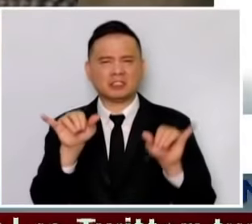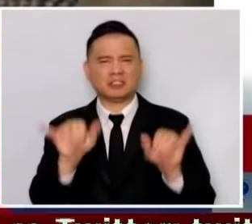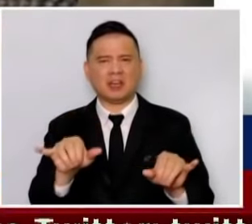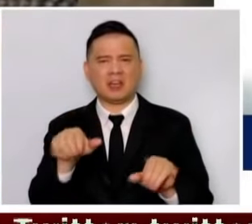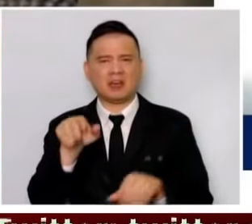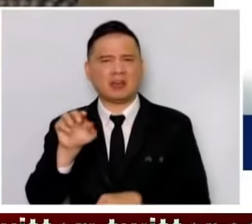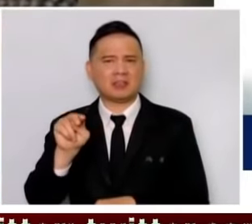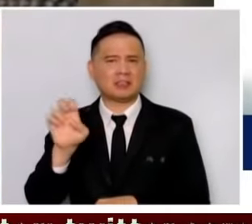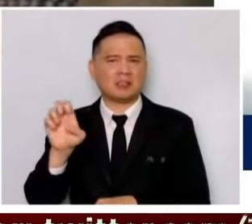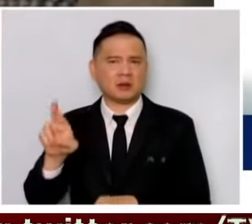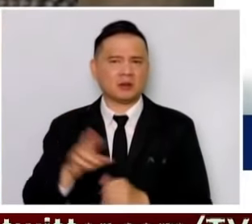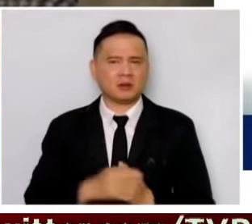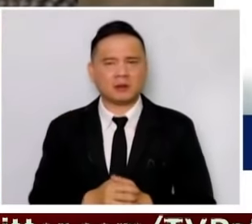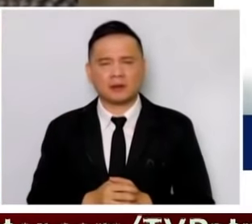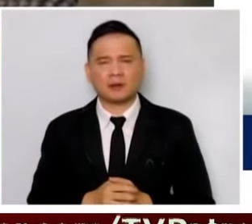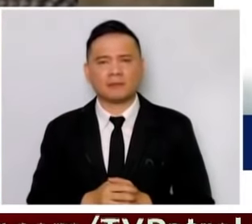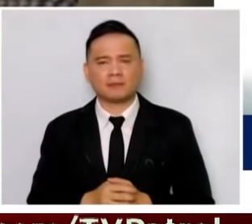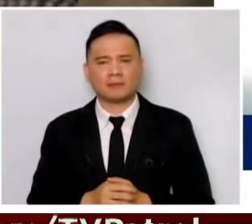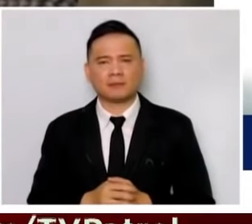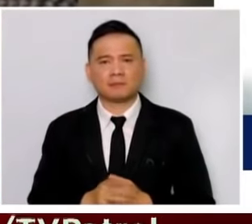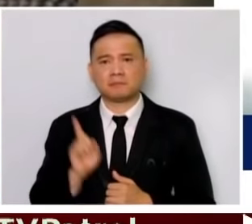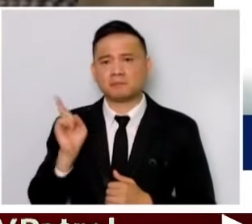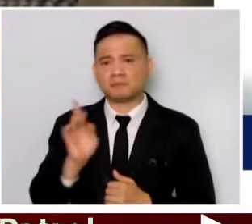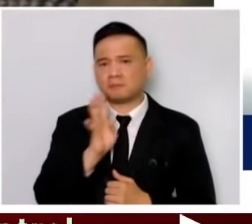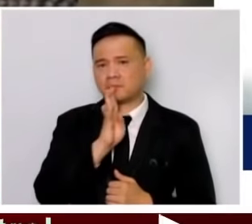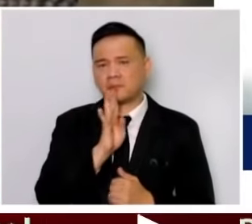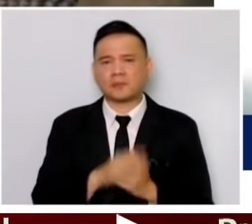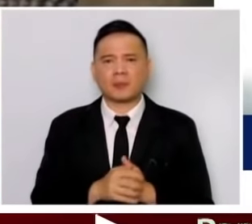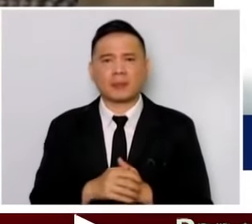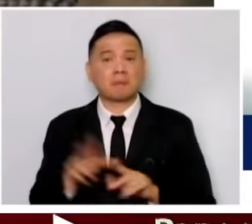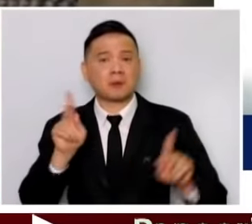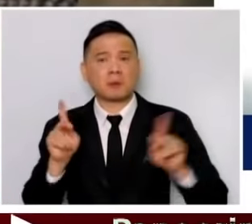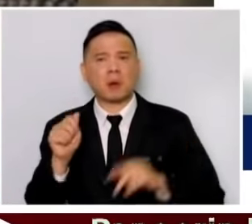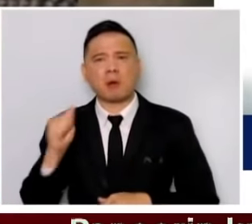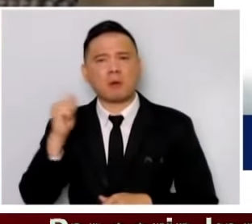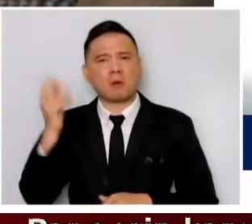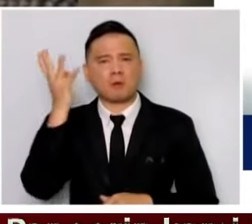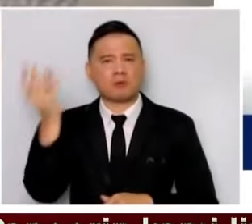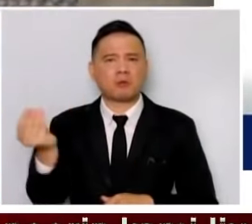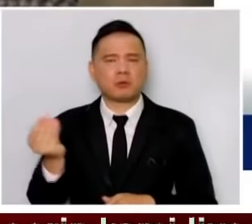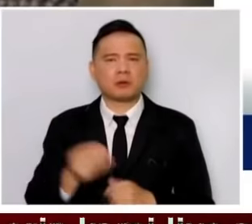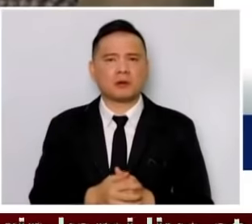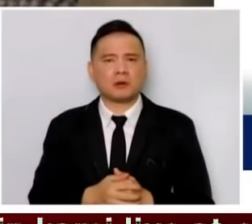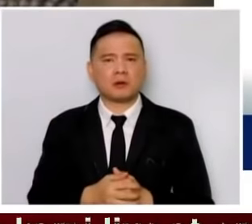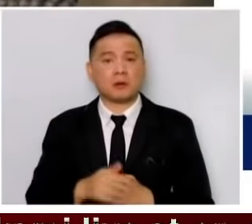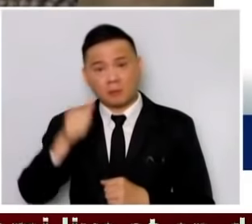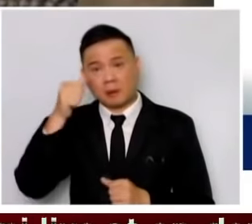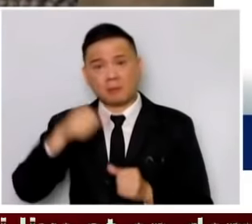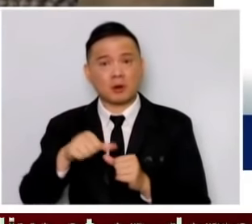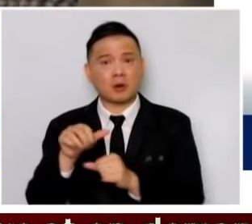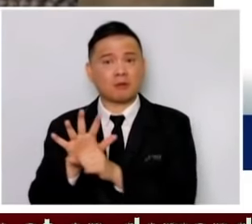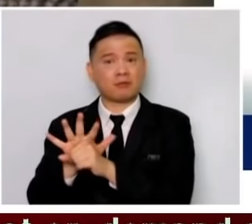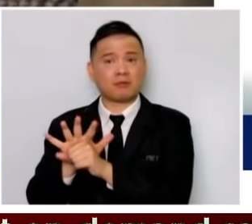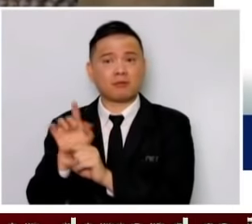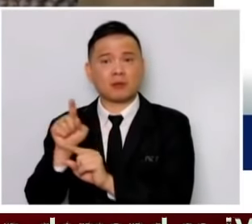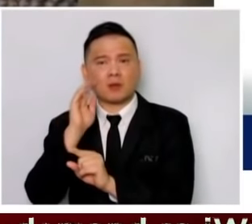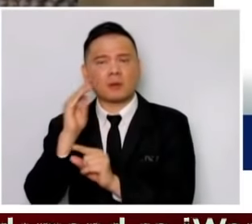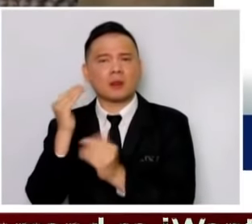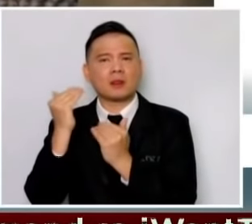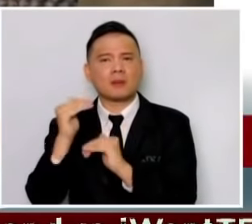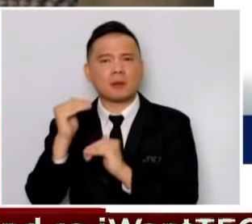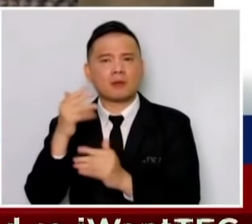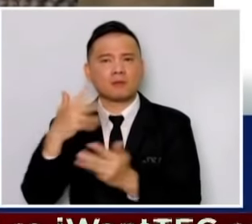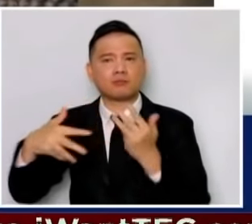you have people who just don't want to go out. The Omicron spread is just tremendous. Mobility in the fourth quarter was really